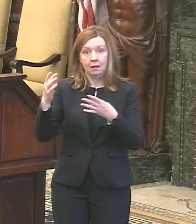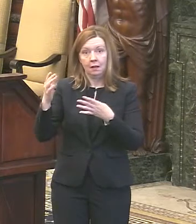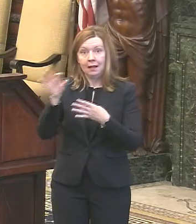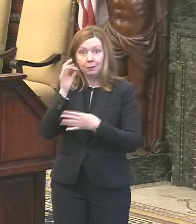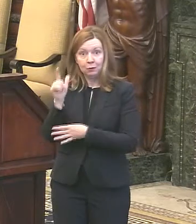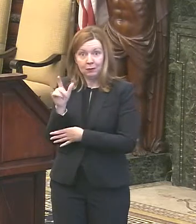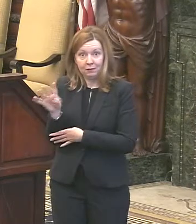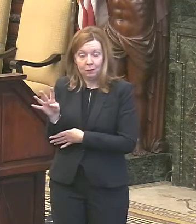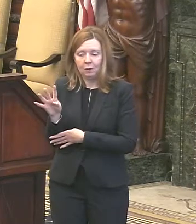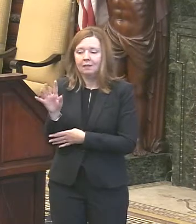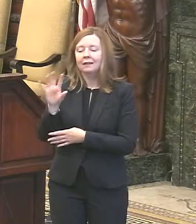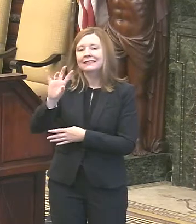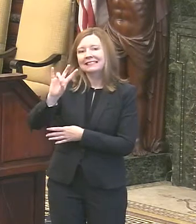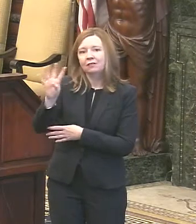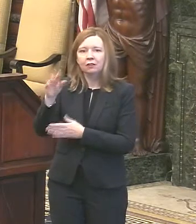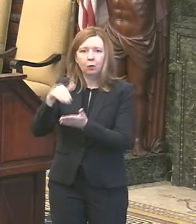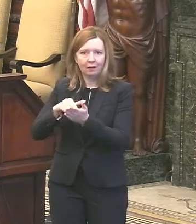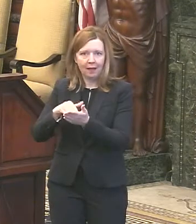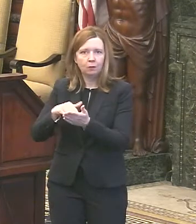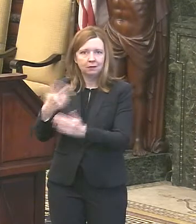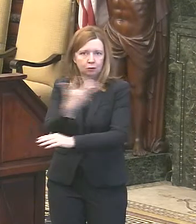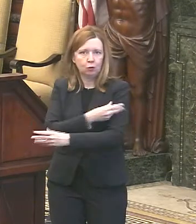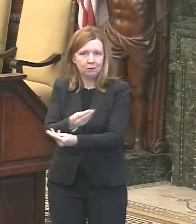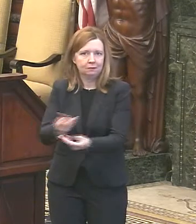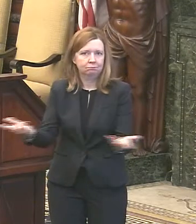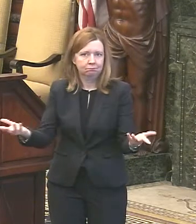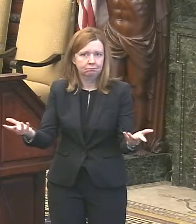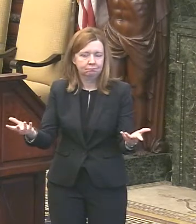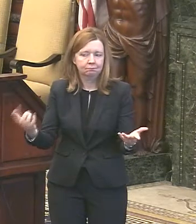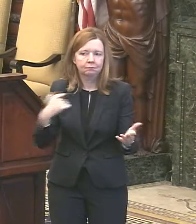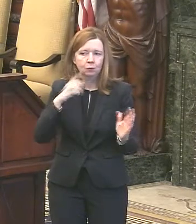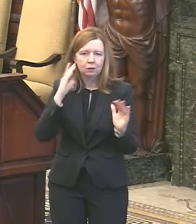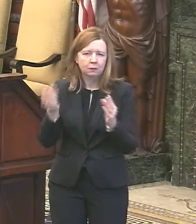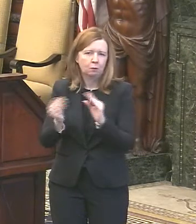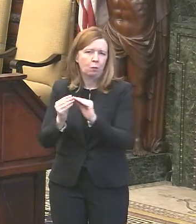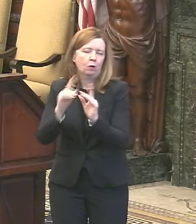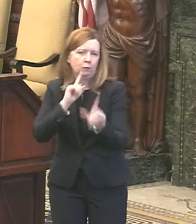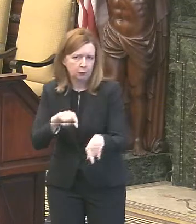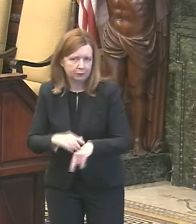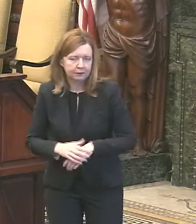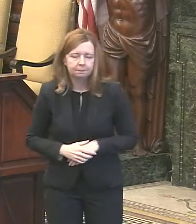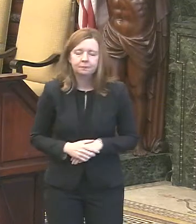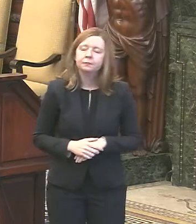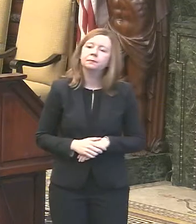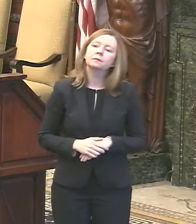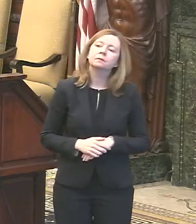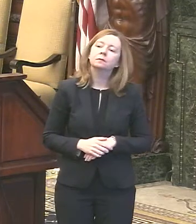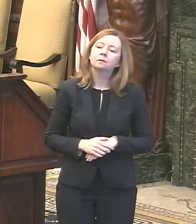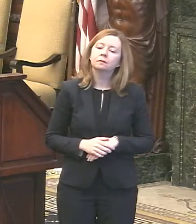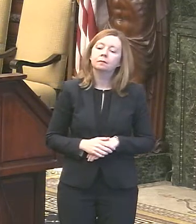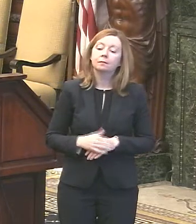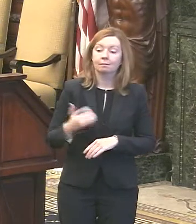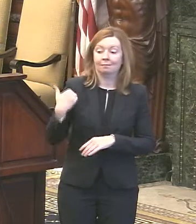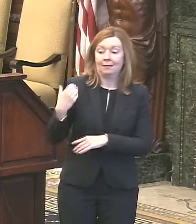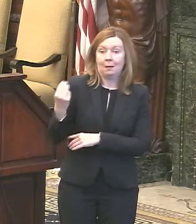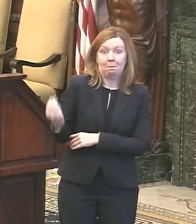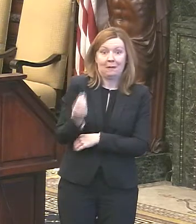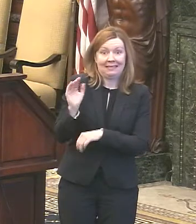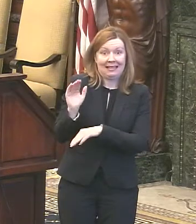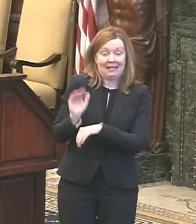that's 74,000 doses administered so far. We expect a few more with late reports. As of Monday evening now,